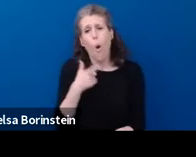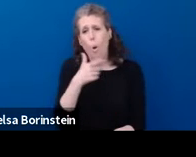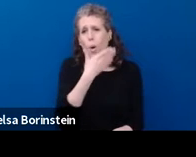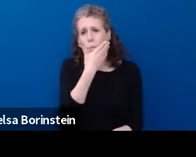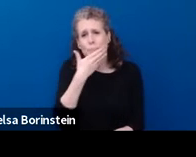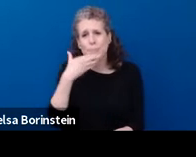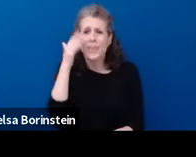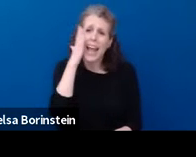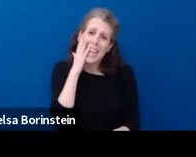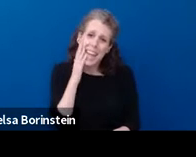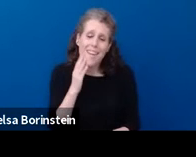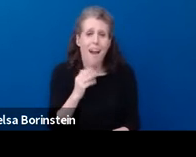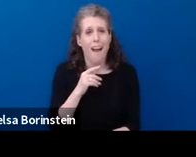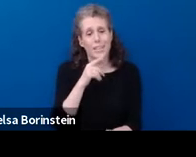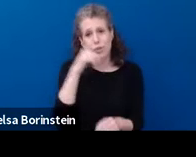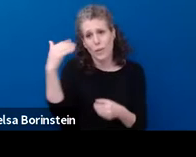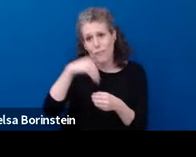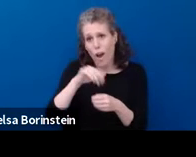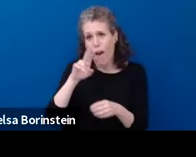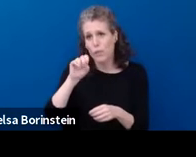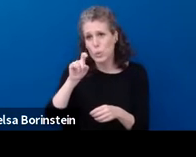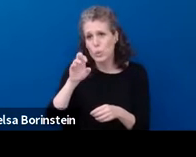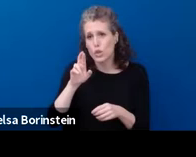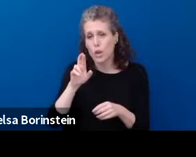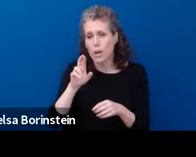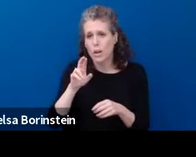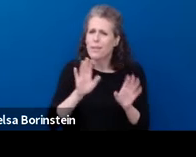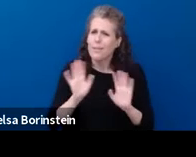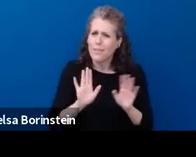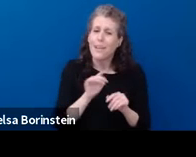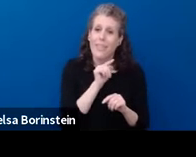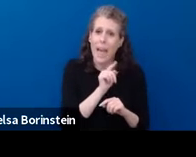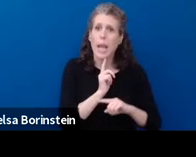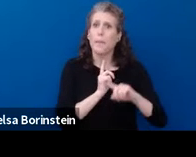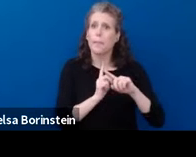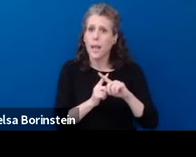also has also really positive impacts on,